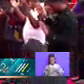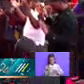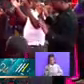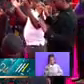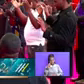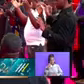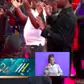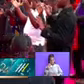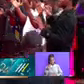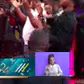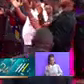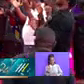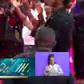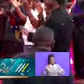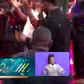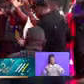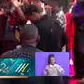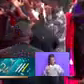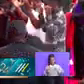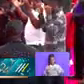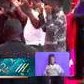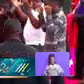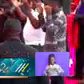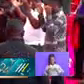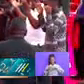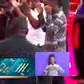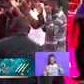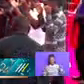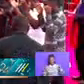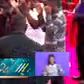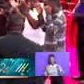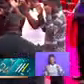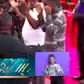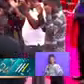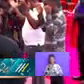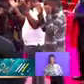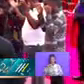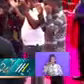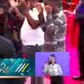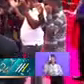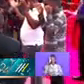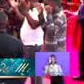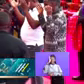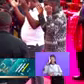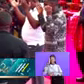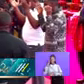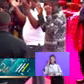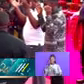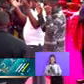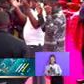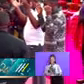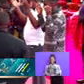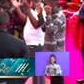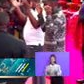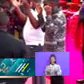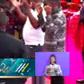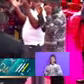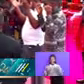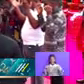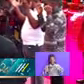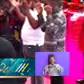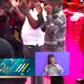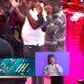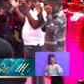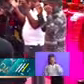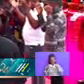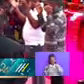Anthony I receive the word from the man of God therefore I